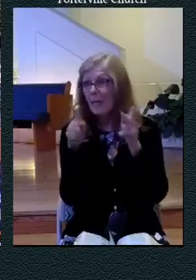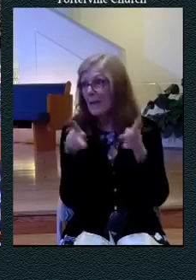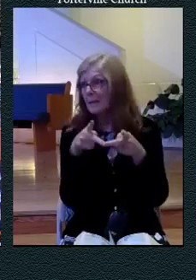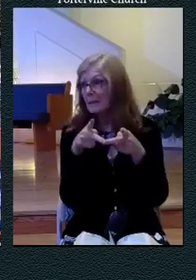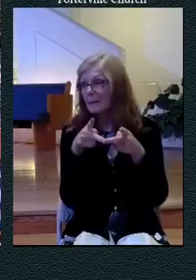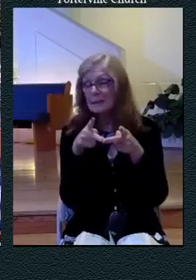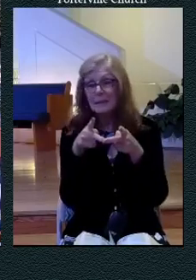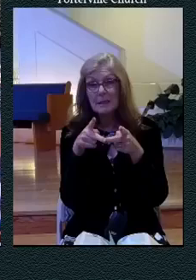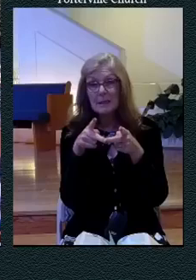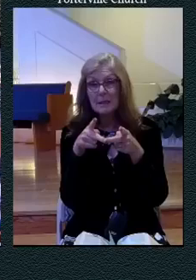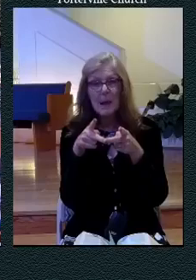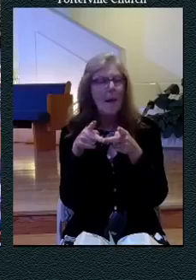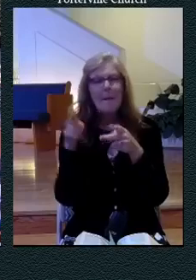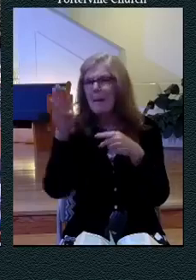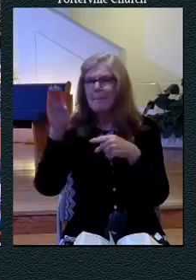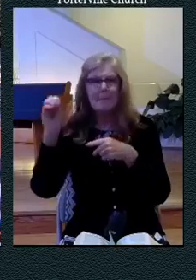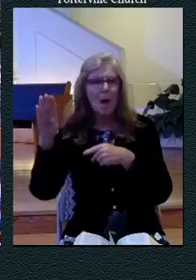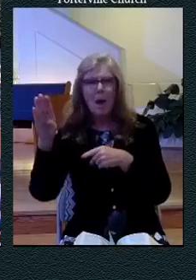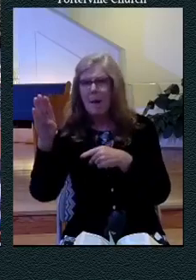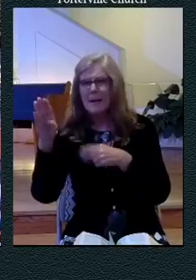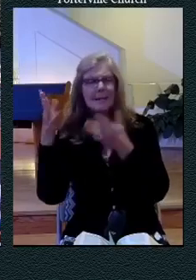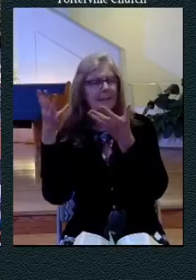Well, Bob didn't want to go.